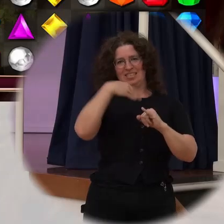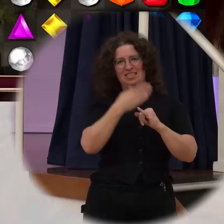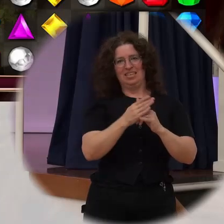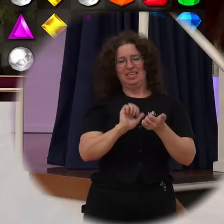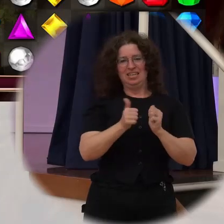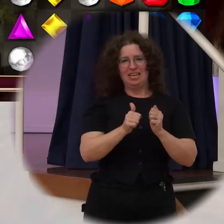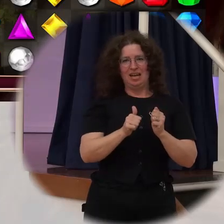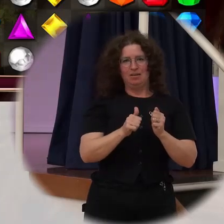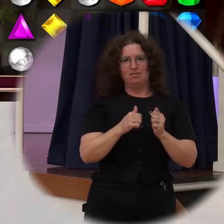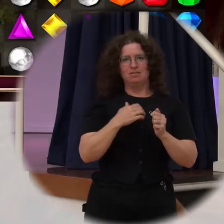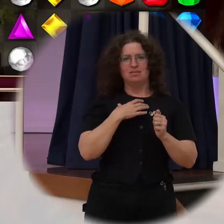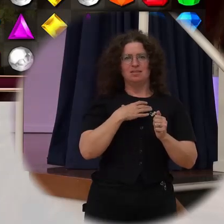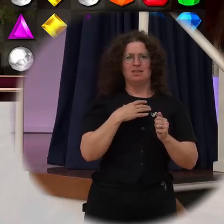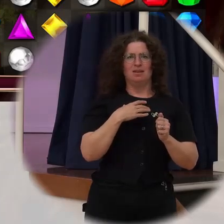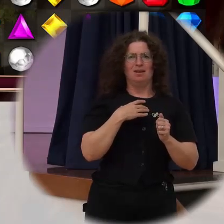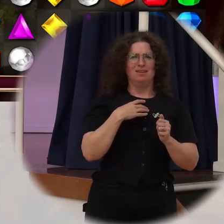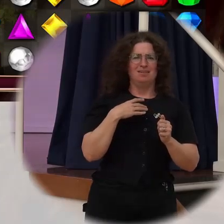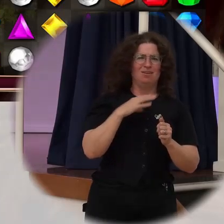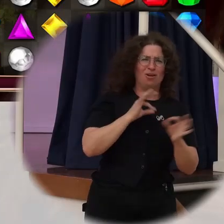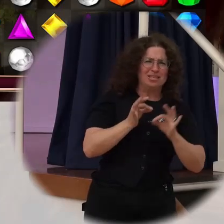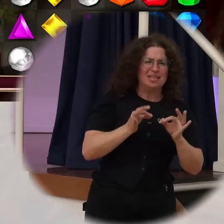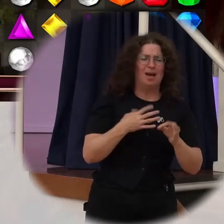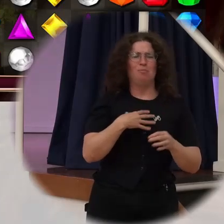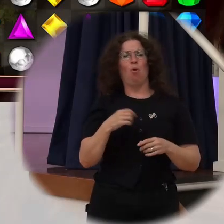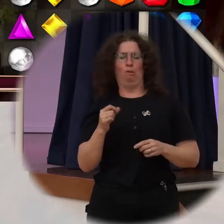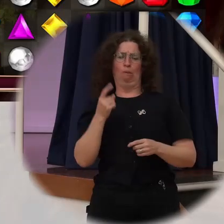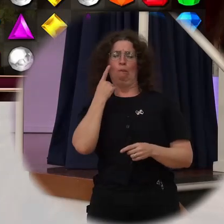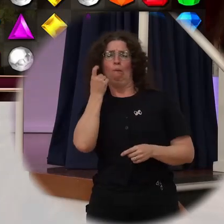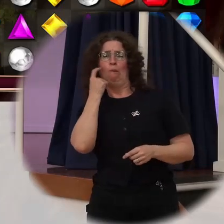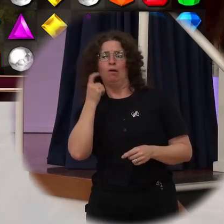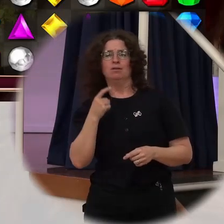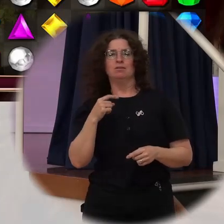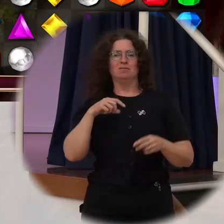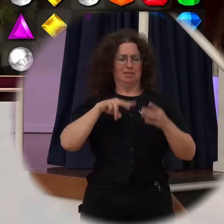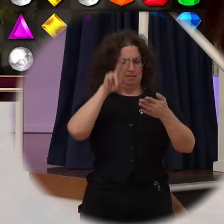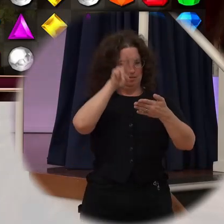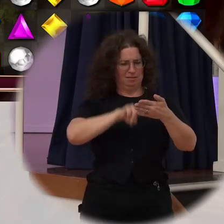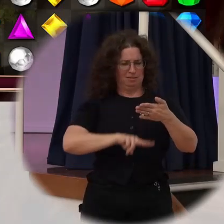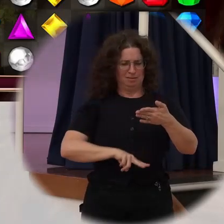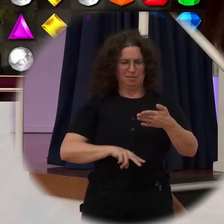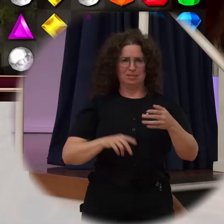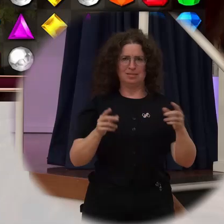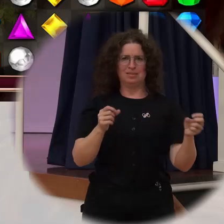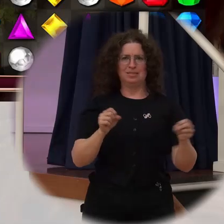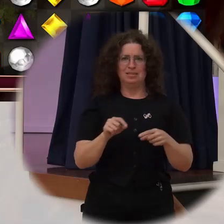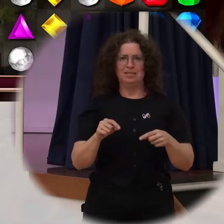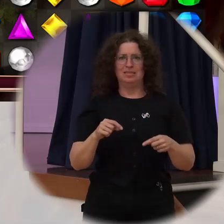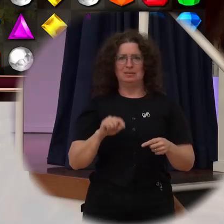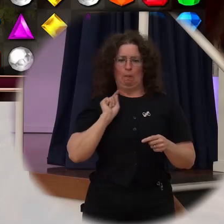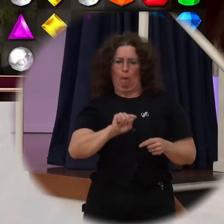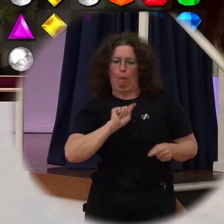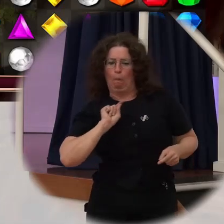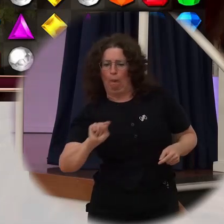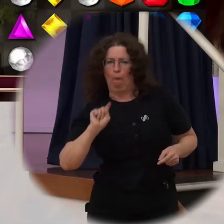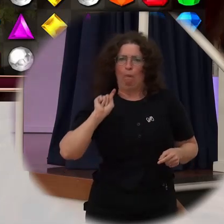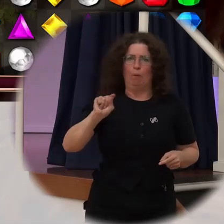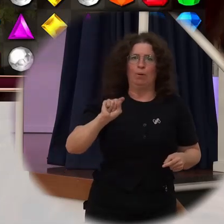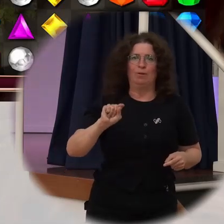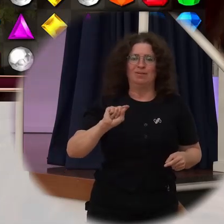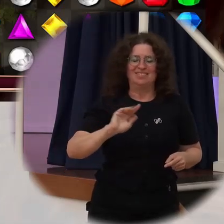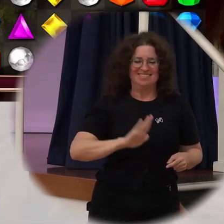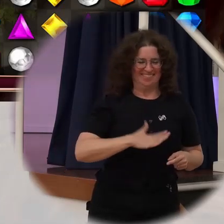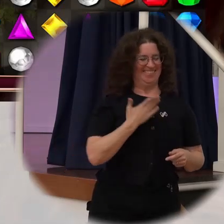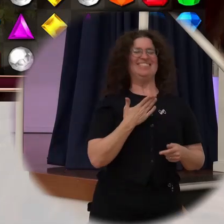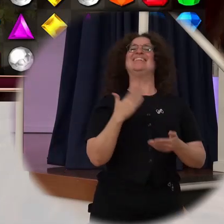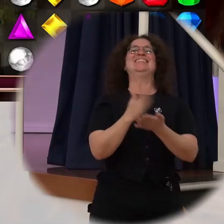less designed and more discovered. As I understood the game engine, it was like a natural response, poking this beast and finding what I found delightful and sharing